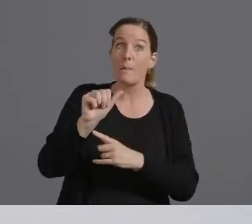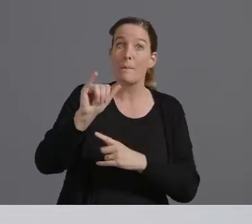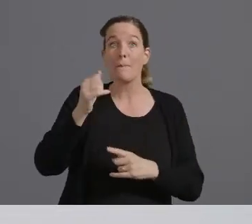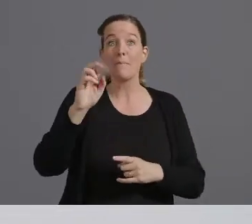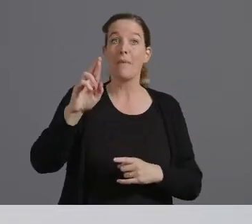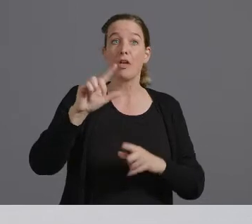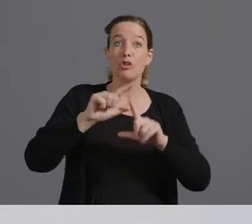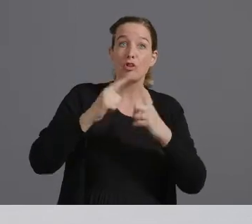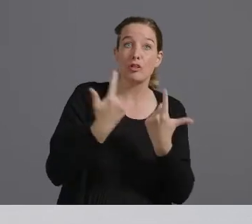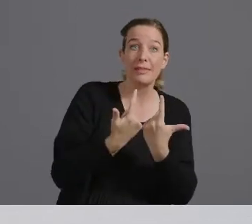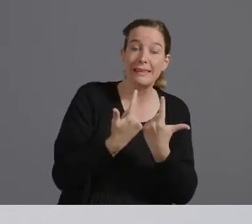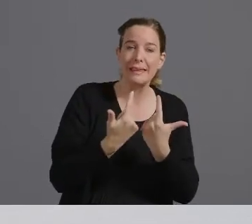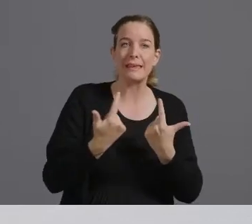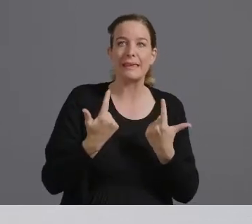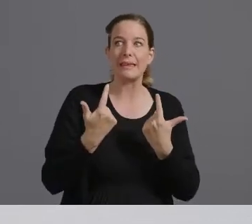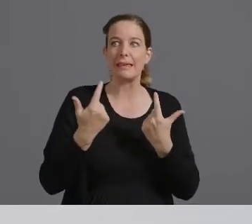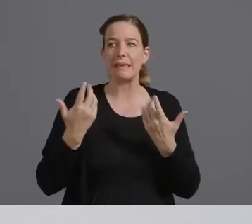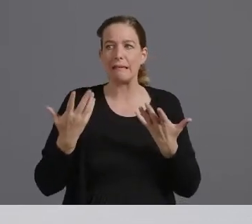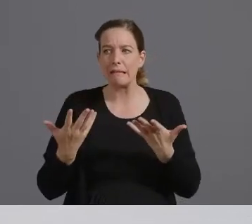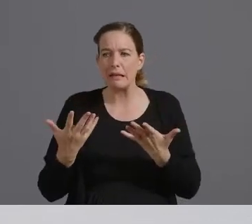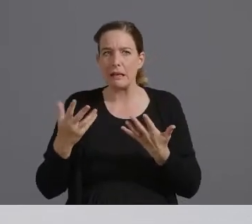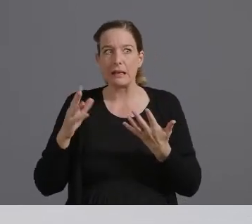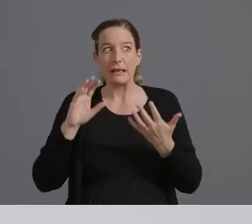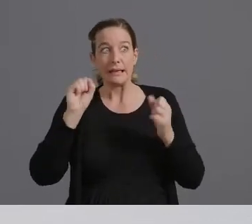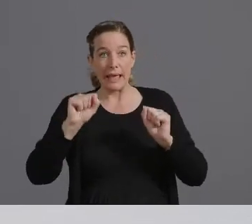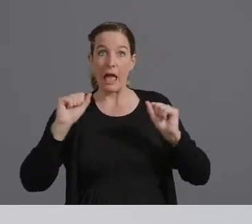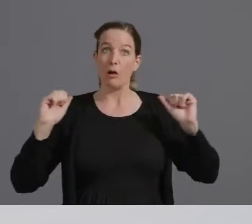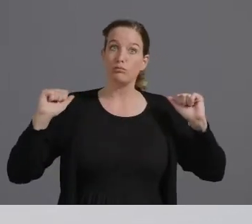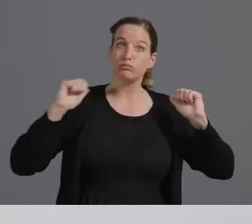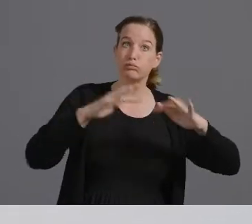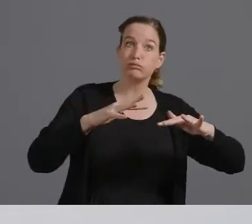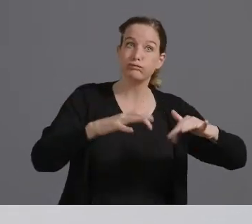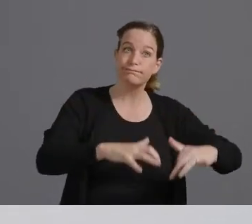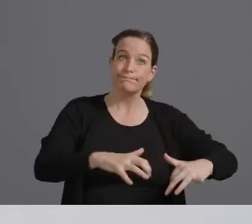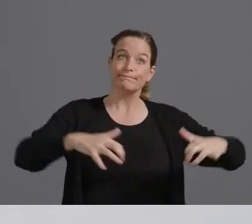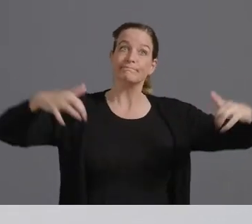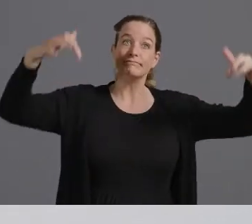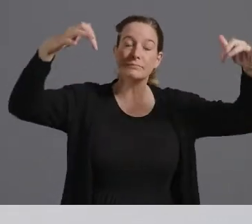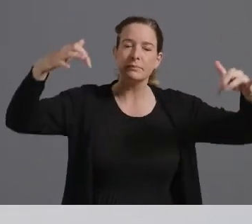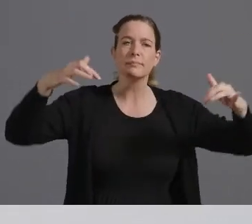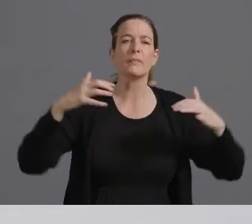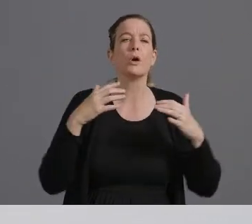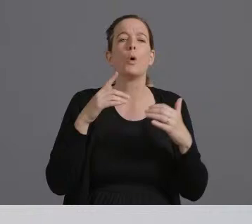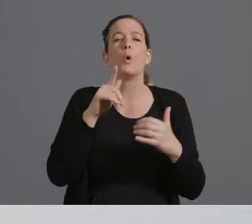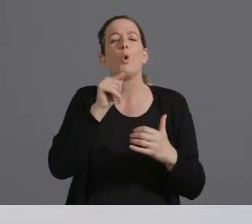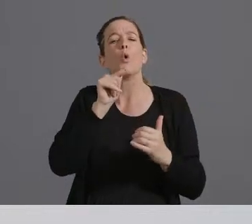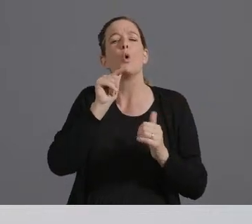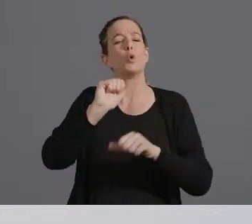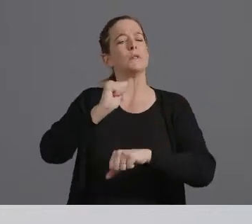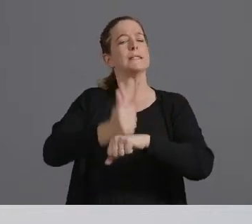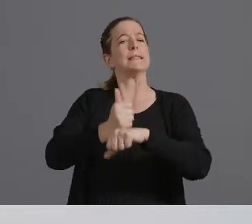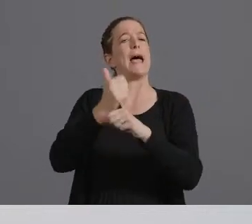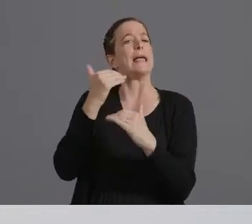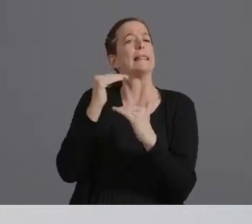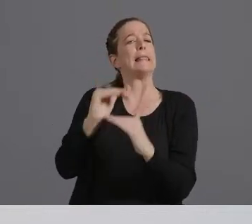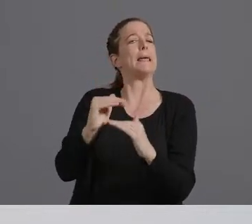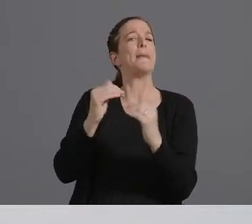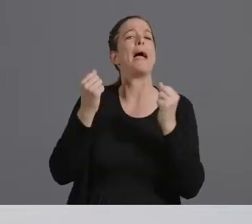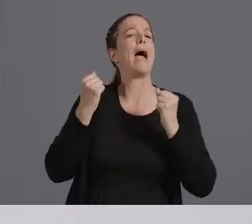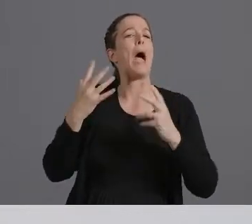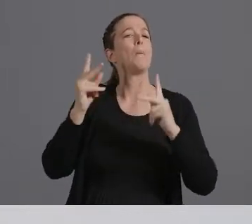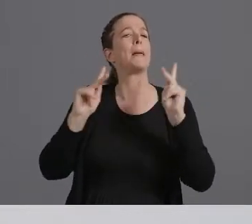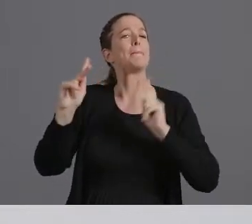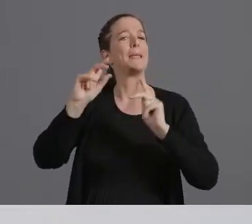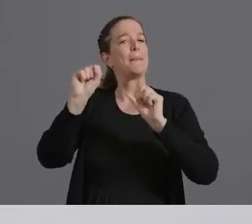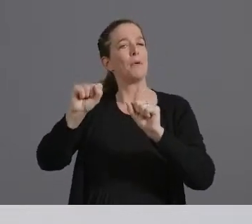the stadiums can be filled, or who's going to set how many fans can be at the stadium or bleachers? Yeah,